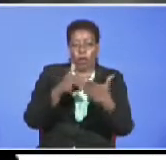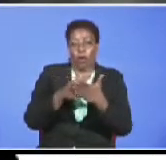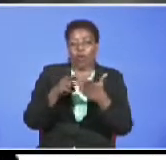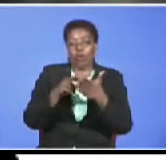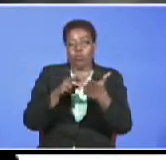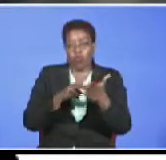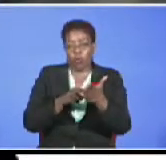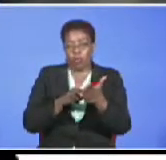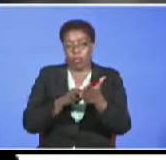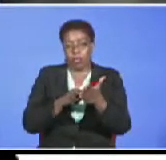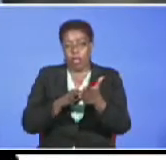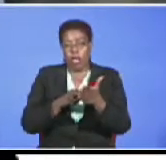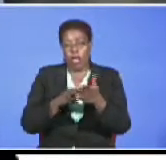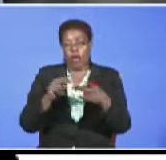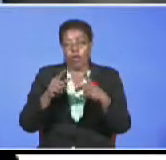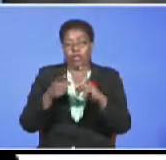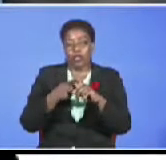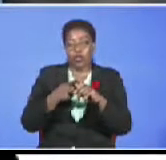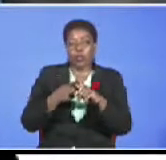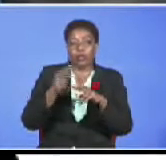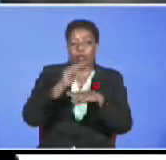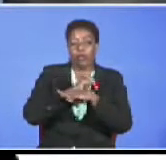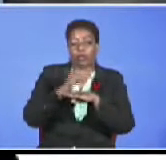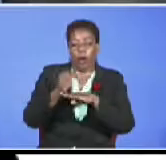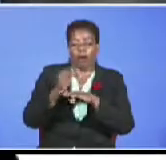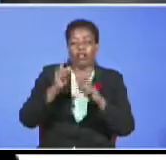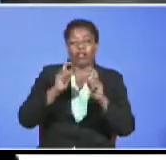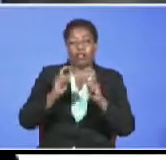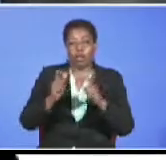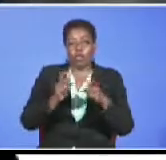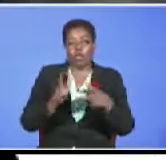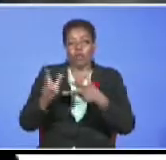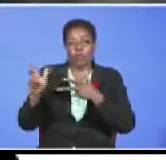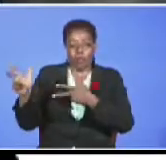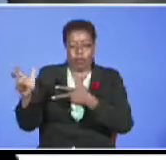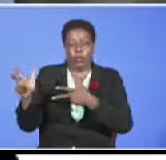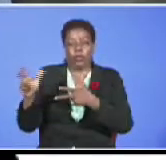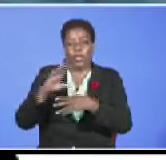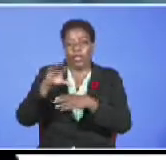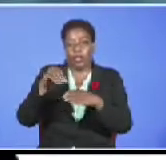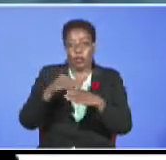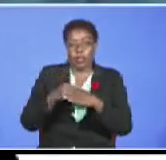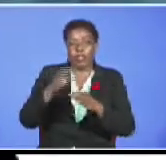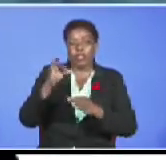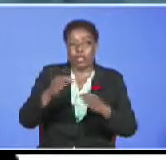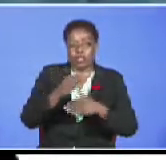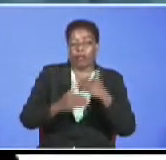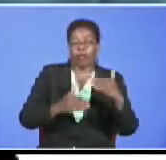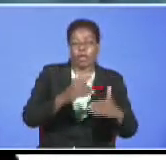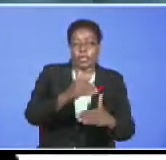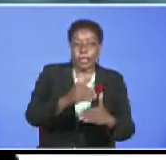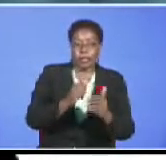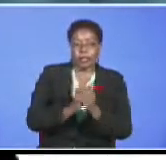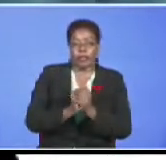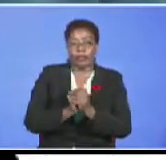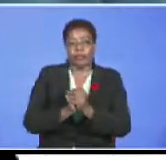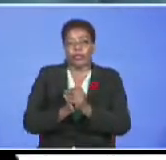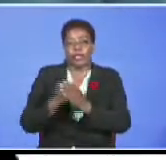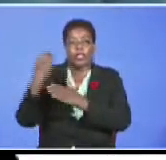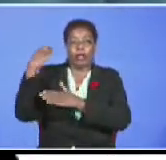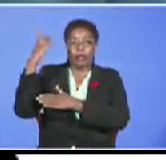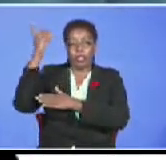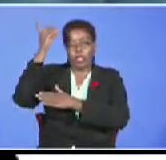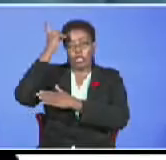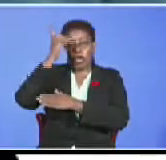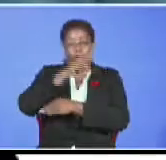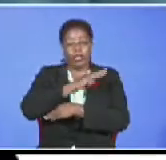as it pertains to New Providence Junkanoo Parades, inclusive of the judging processes. JCNP Chairman Dion